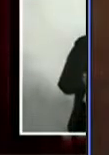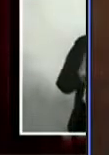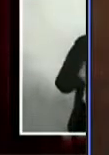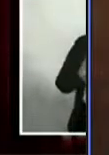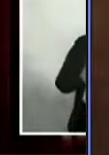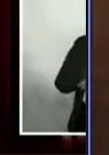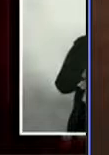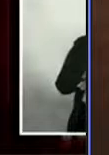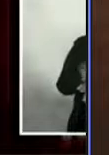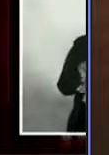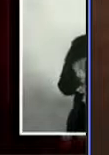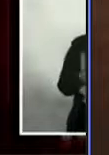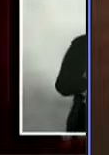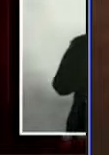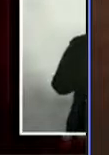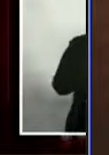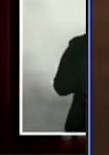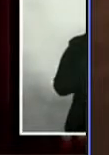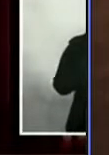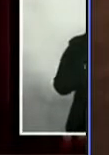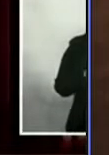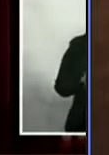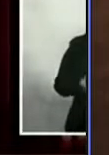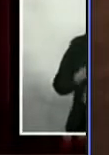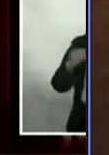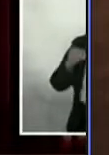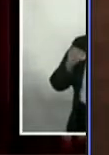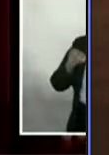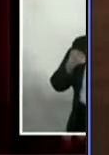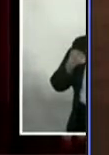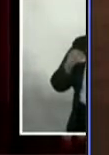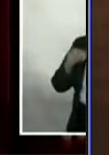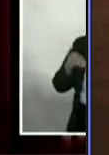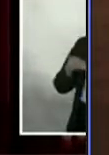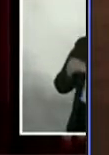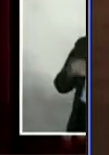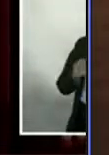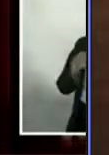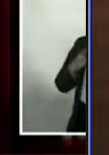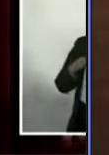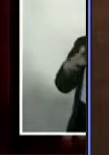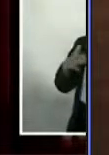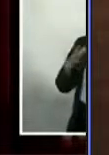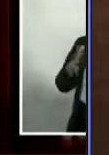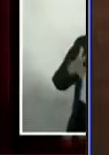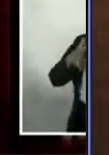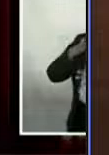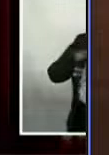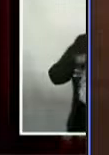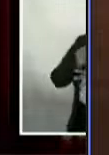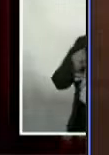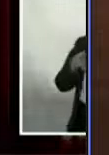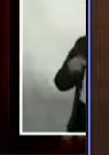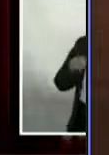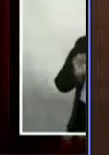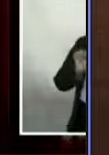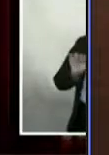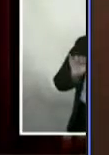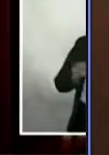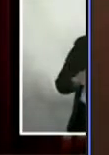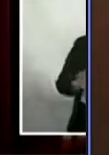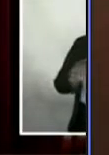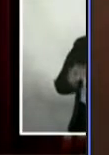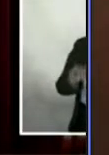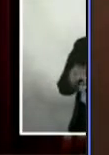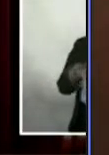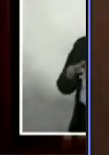sector. Corporate business has a major role to play, and we are pleased with the announcement that Toyota has restarted production